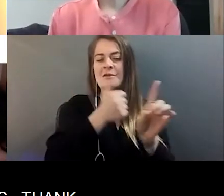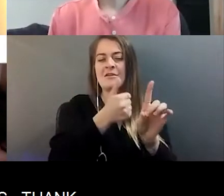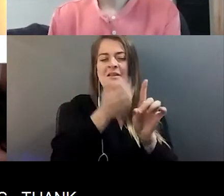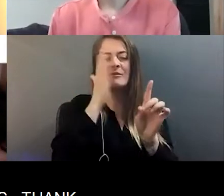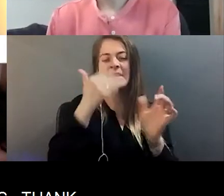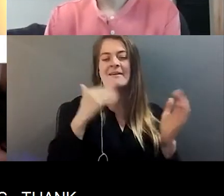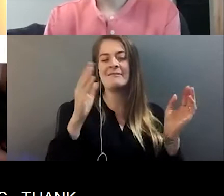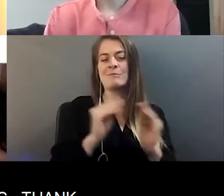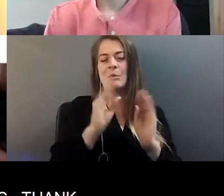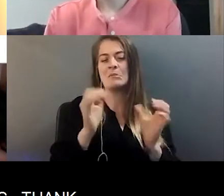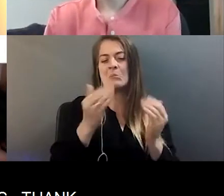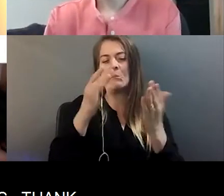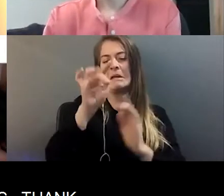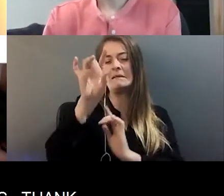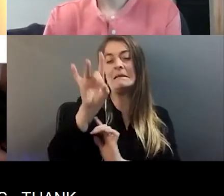tips. Thank you.